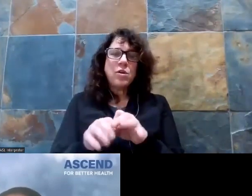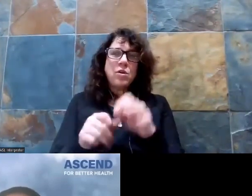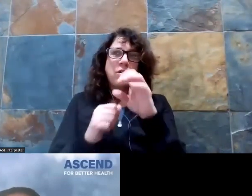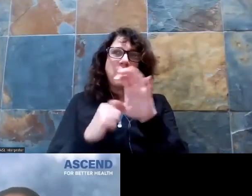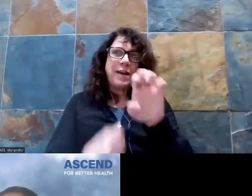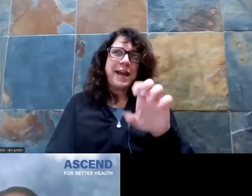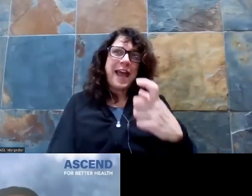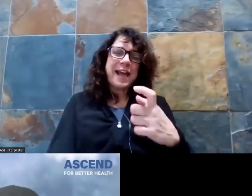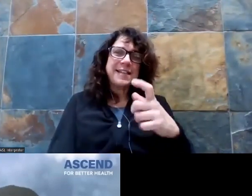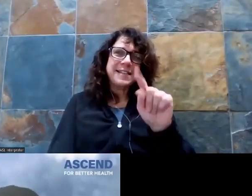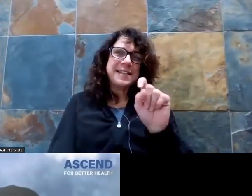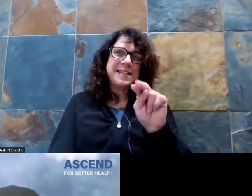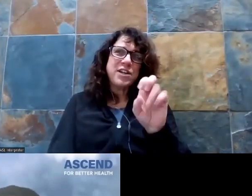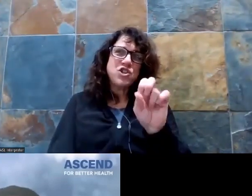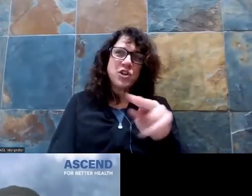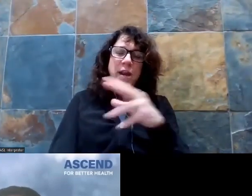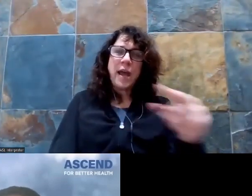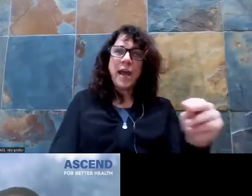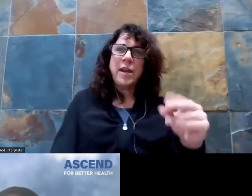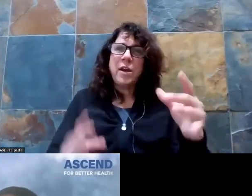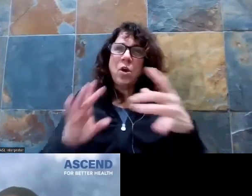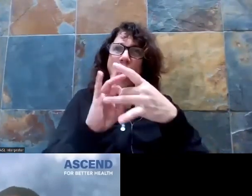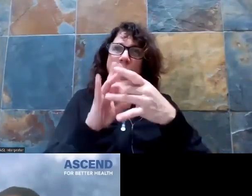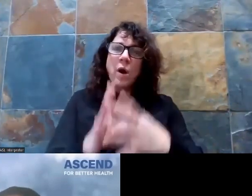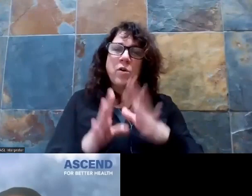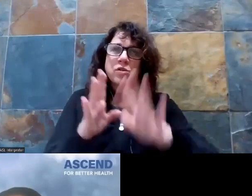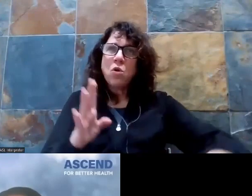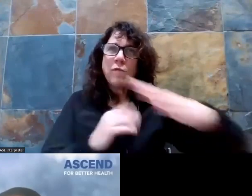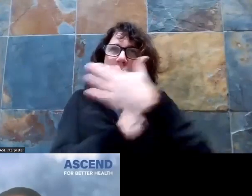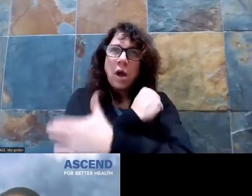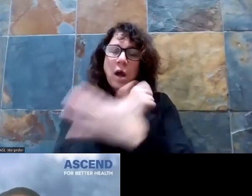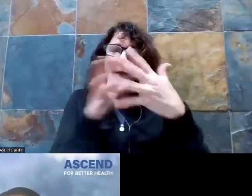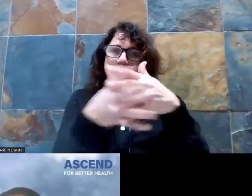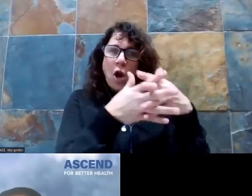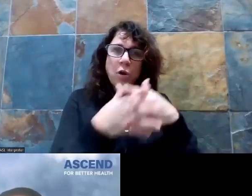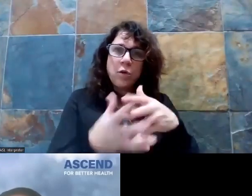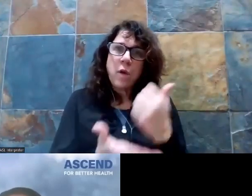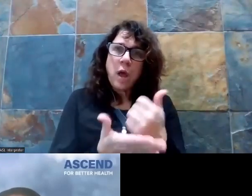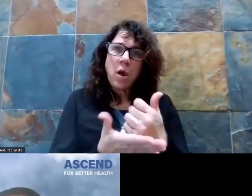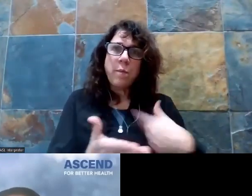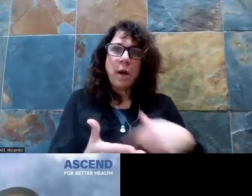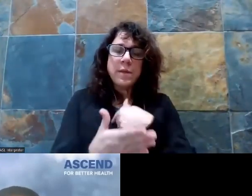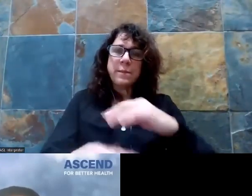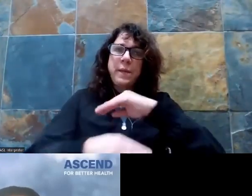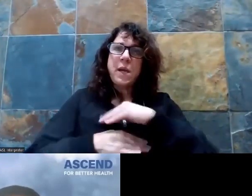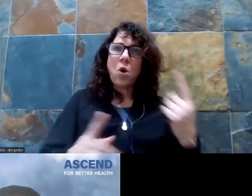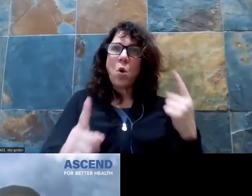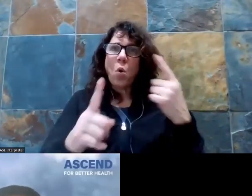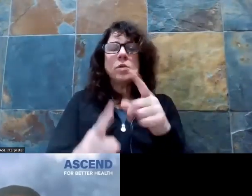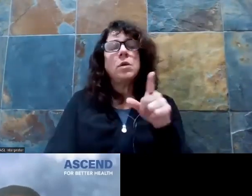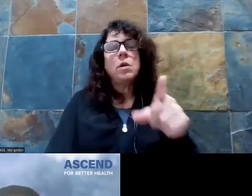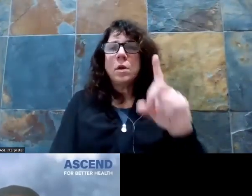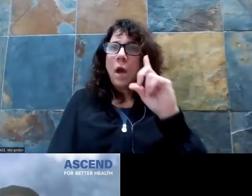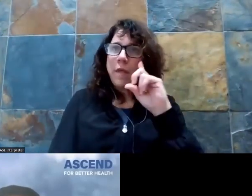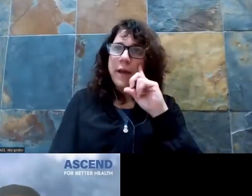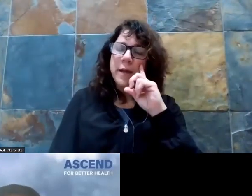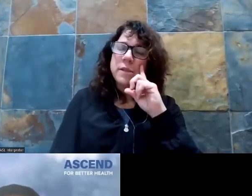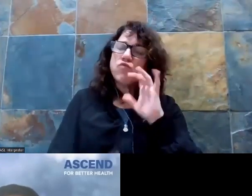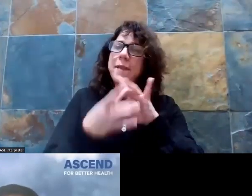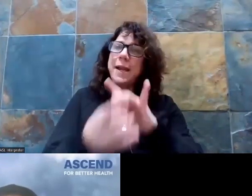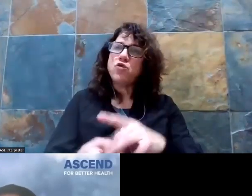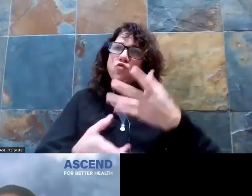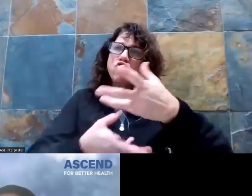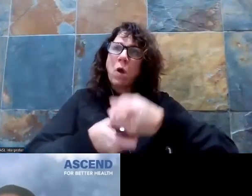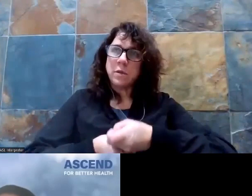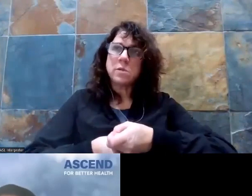and cooperators across America in helping us to meet the goals here? Well, I think it's about trust. It begins